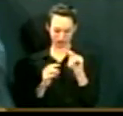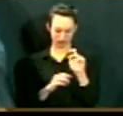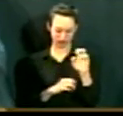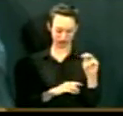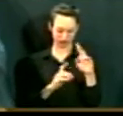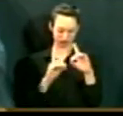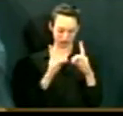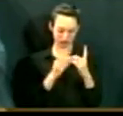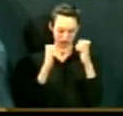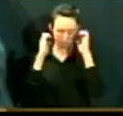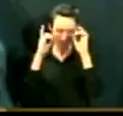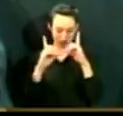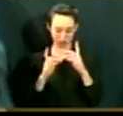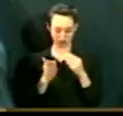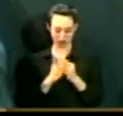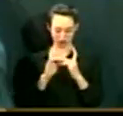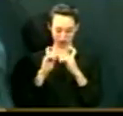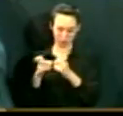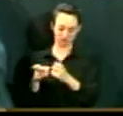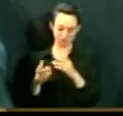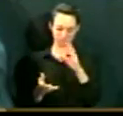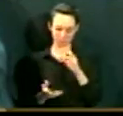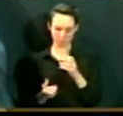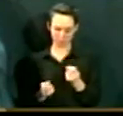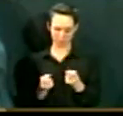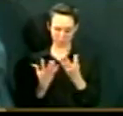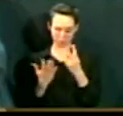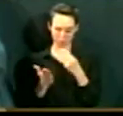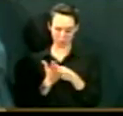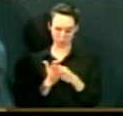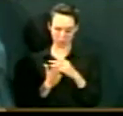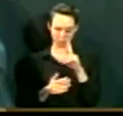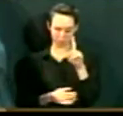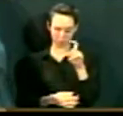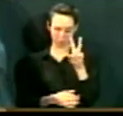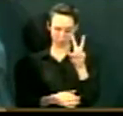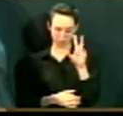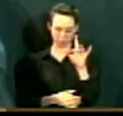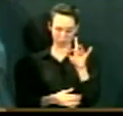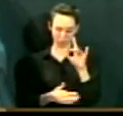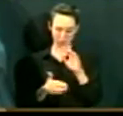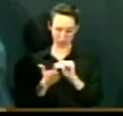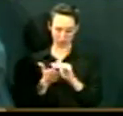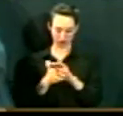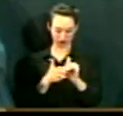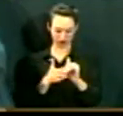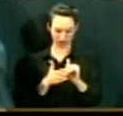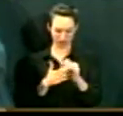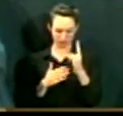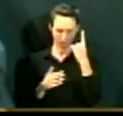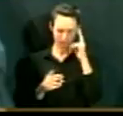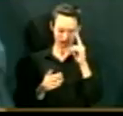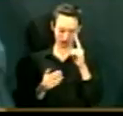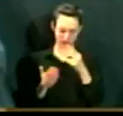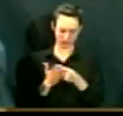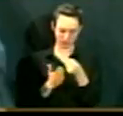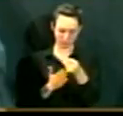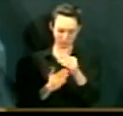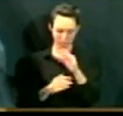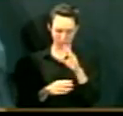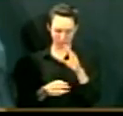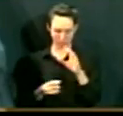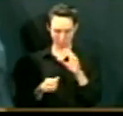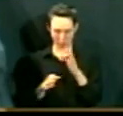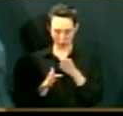of $125,000 designated for the purchase of career and technical education equipment for the Advanced